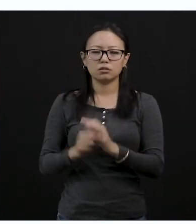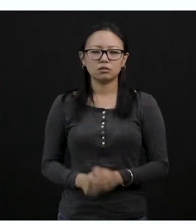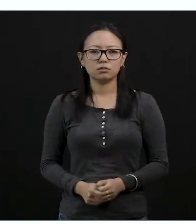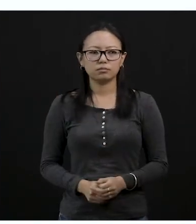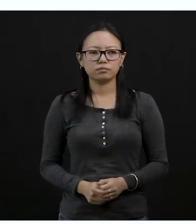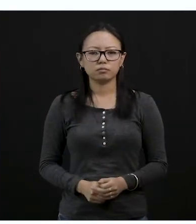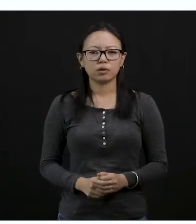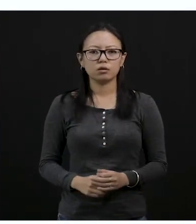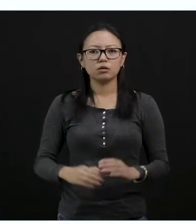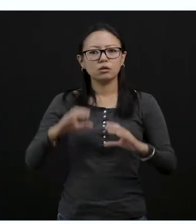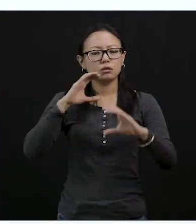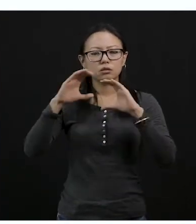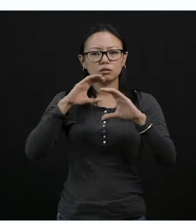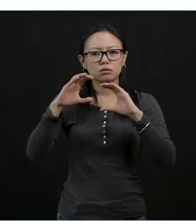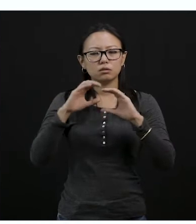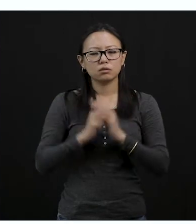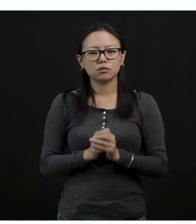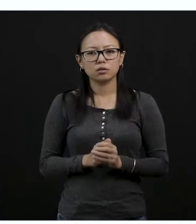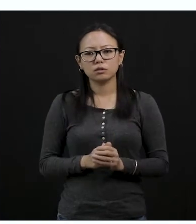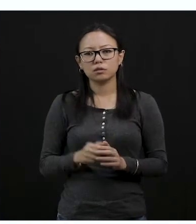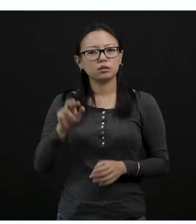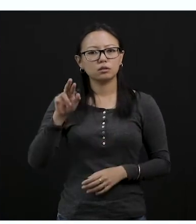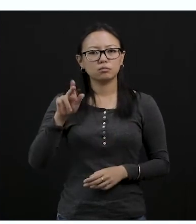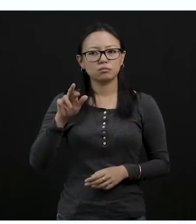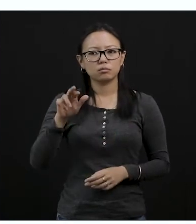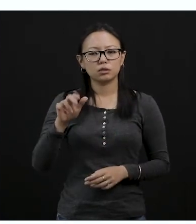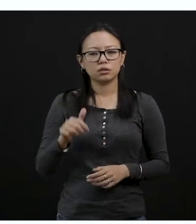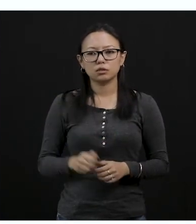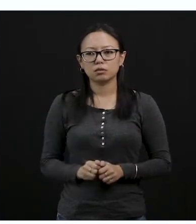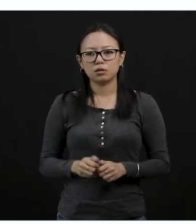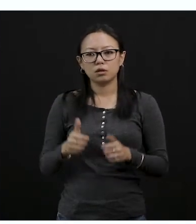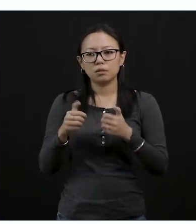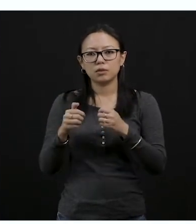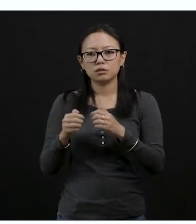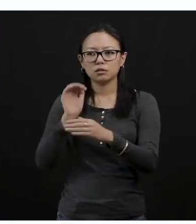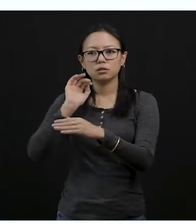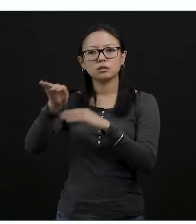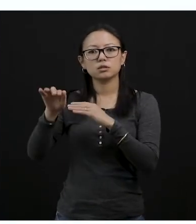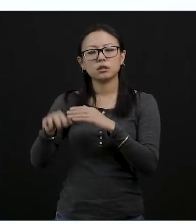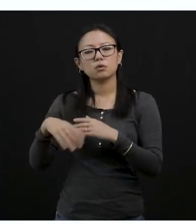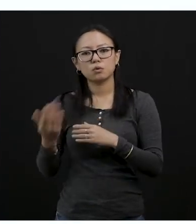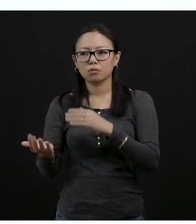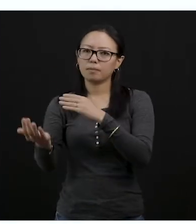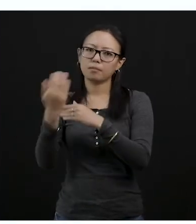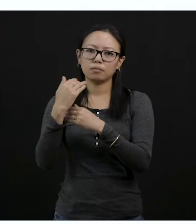that communication means sending a message or receiving a message. All right?